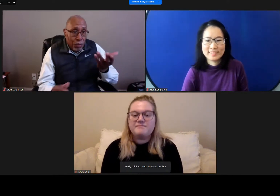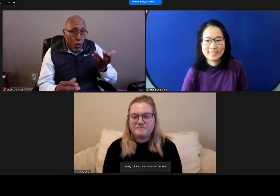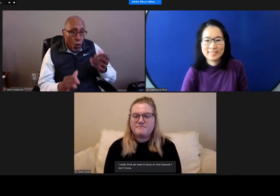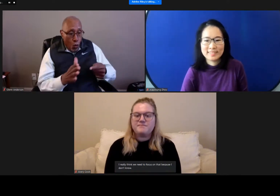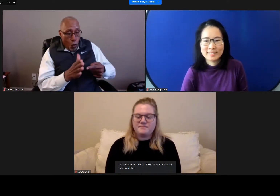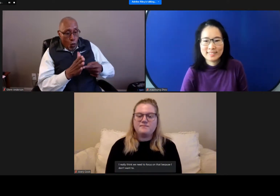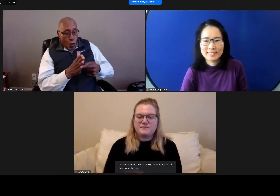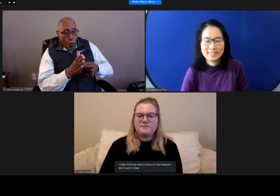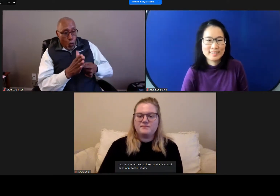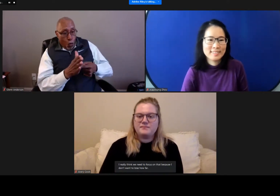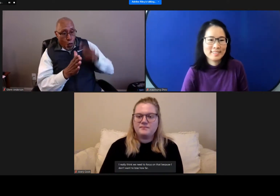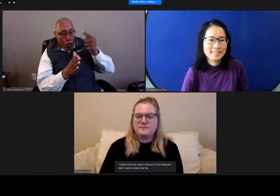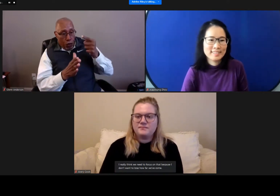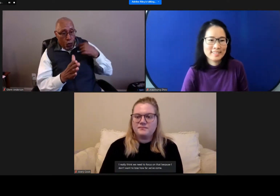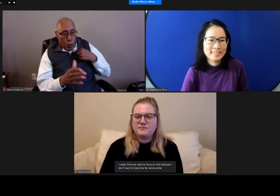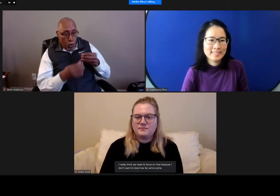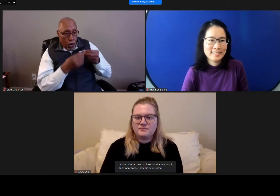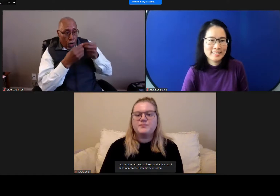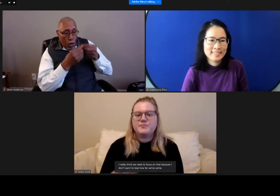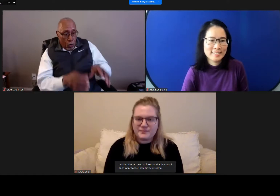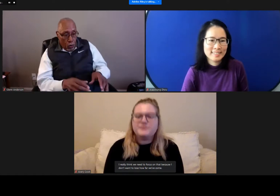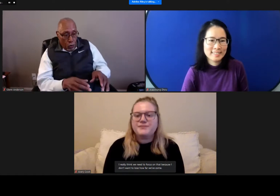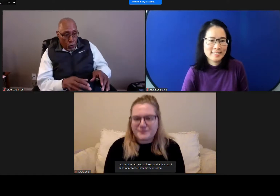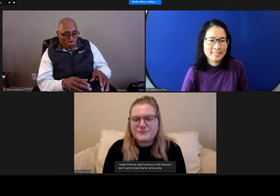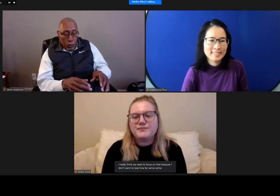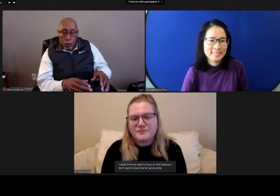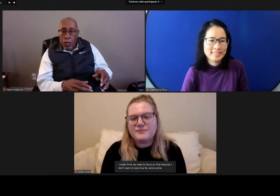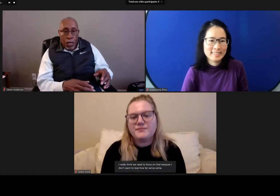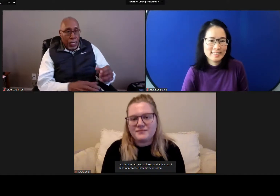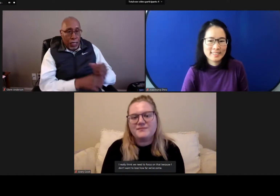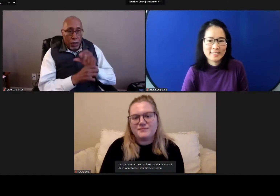because I don't want to lose how far we've come.